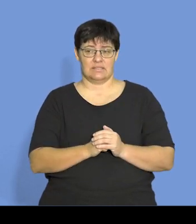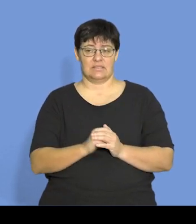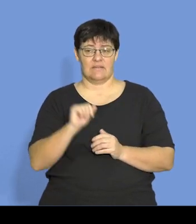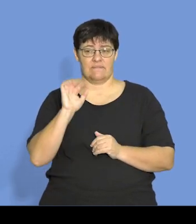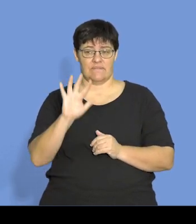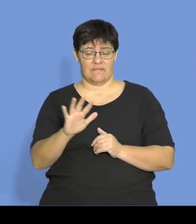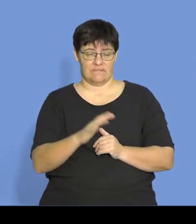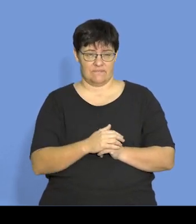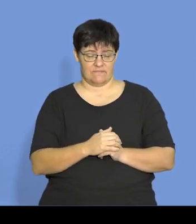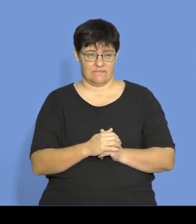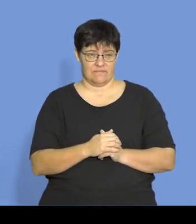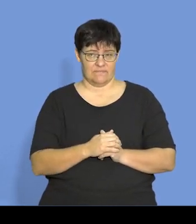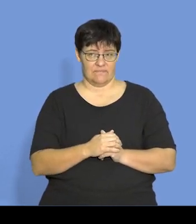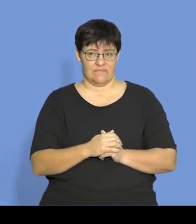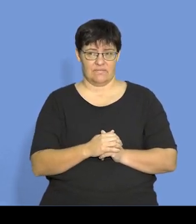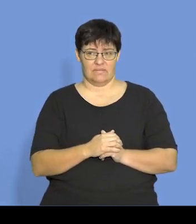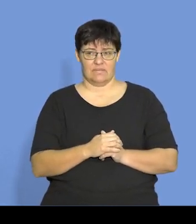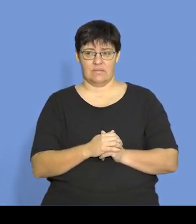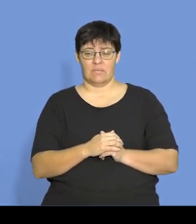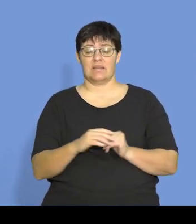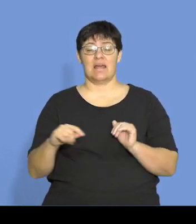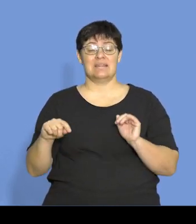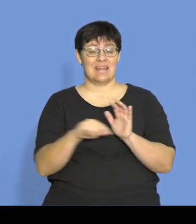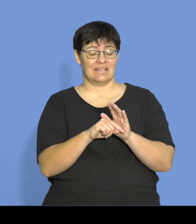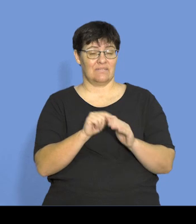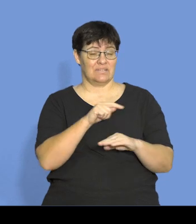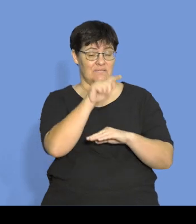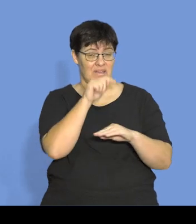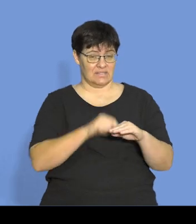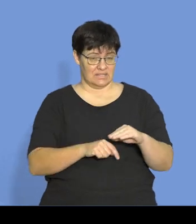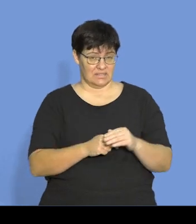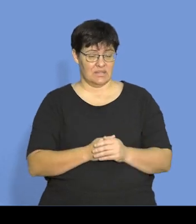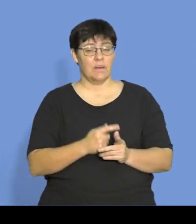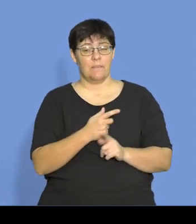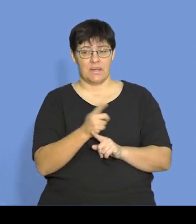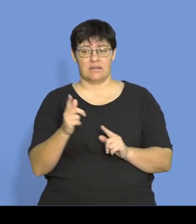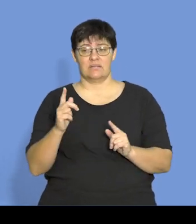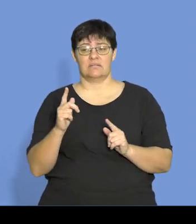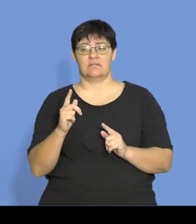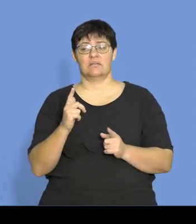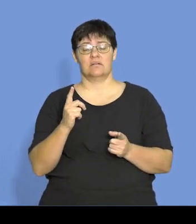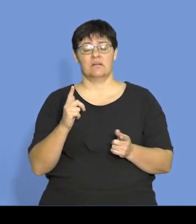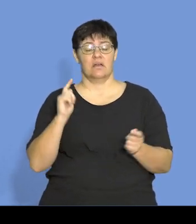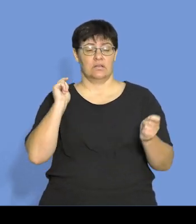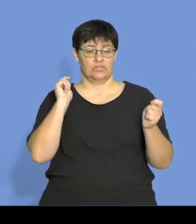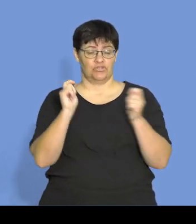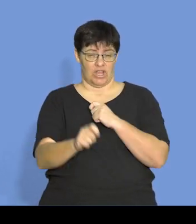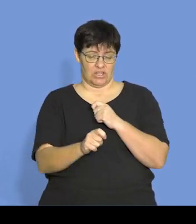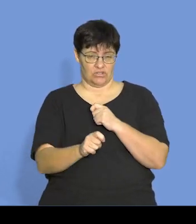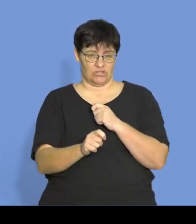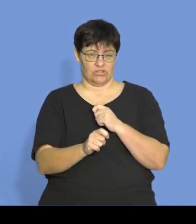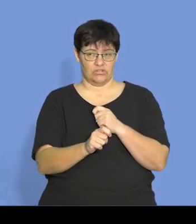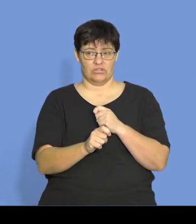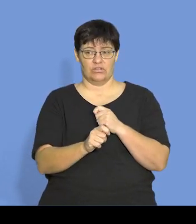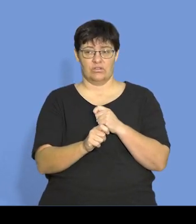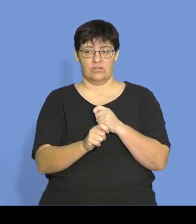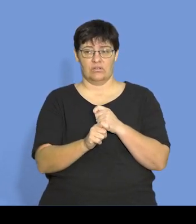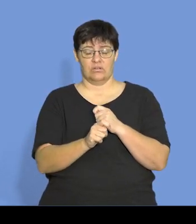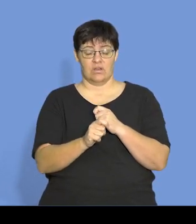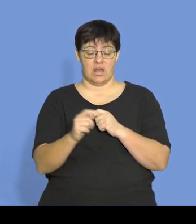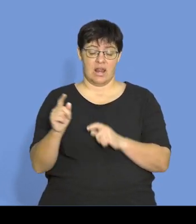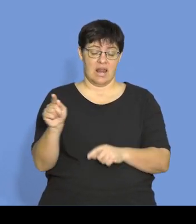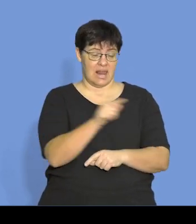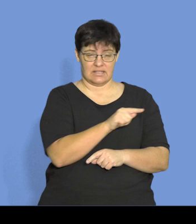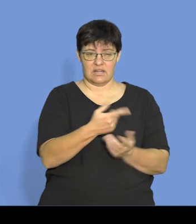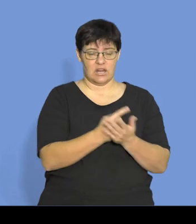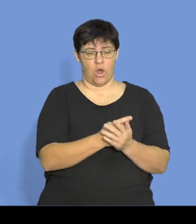6x minus 5. But if you divide by a negative, remember, the inequality changes the direction. So